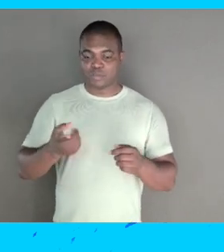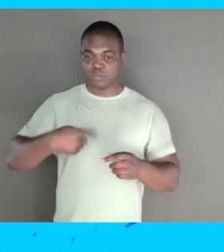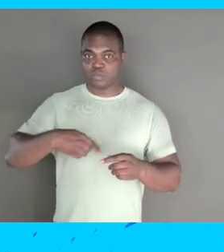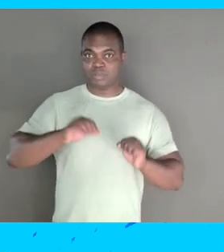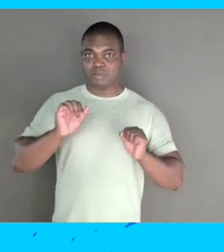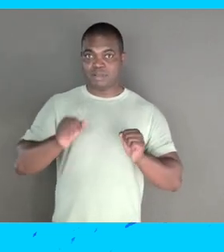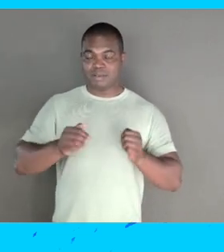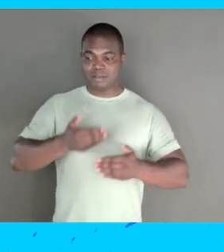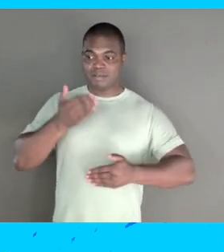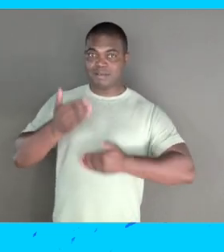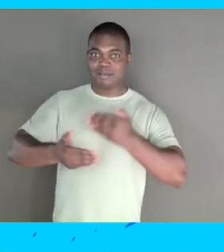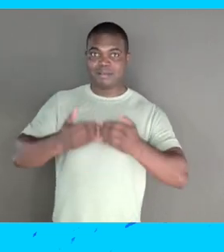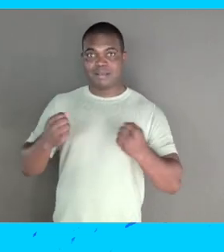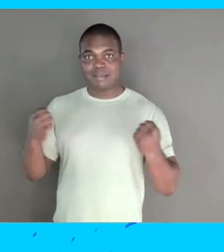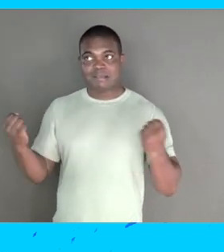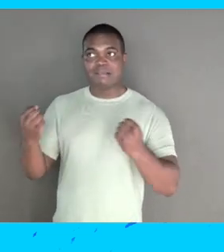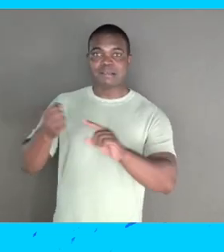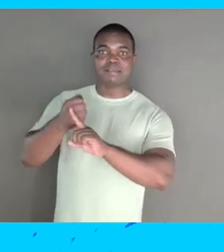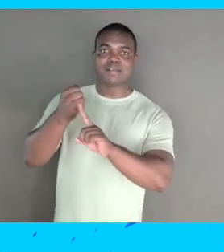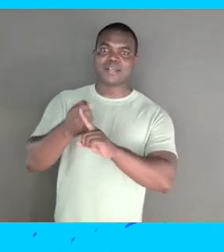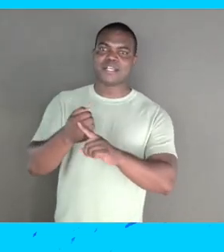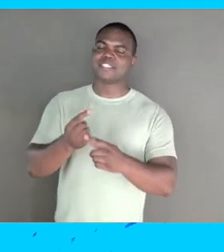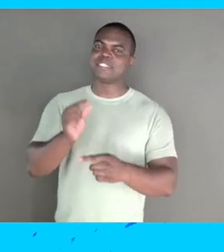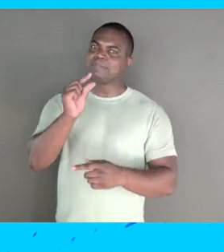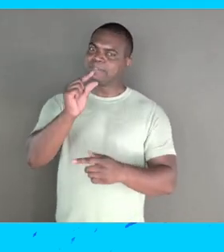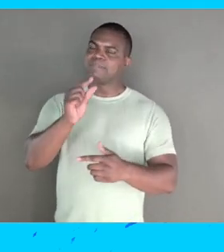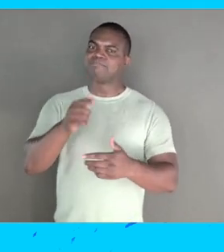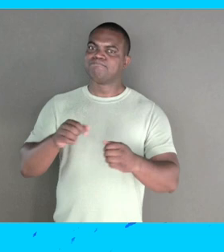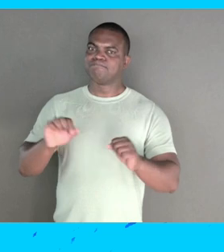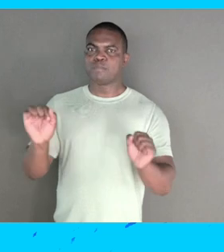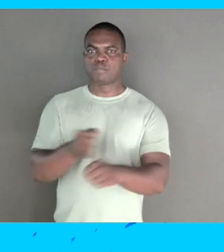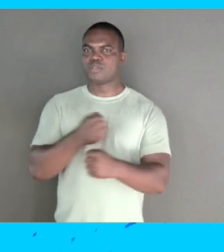find solutions. And